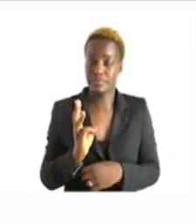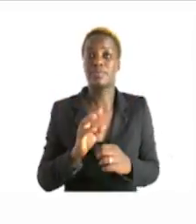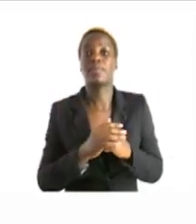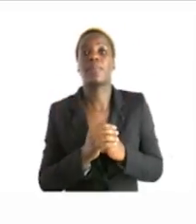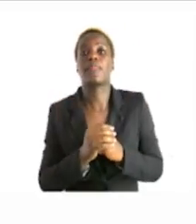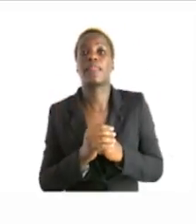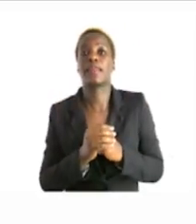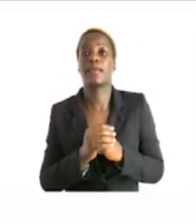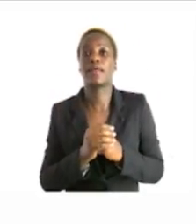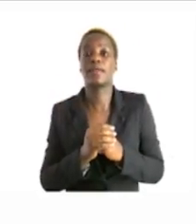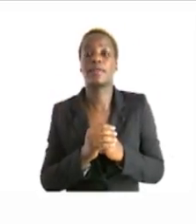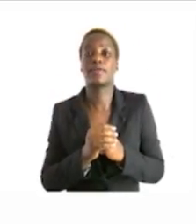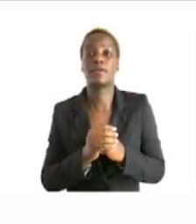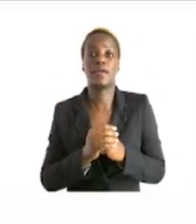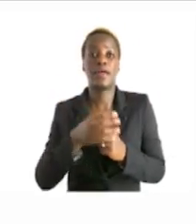what are we going to get